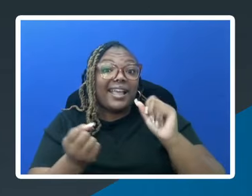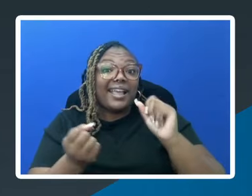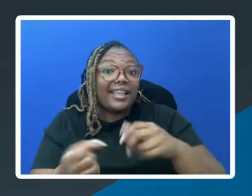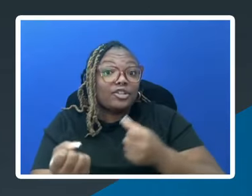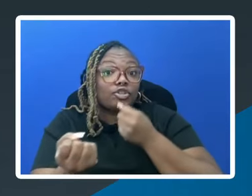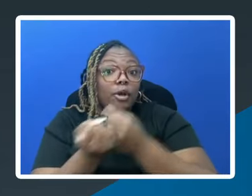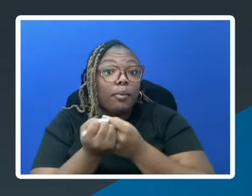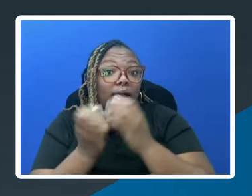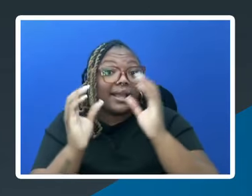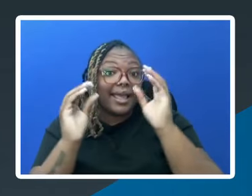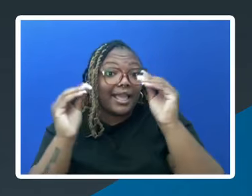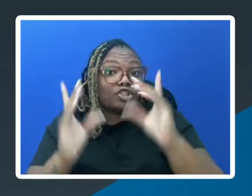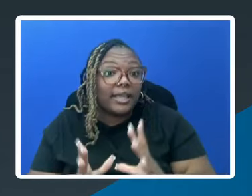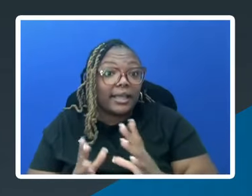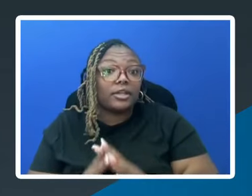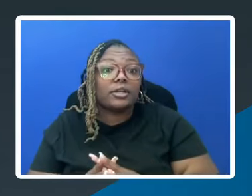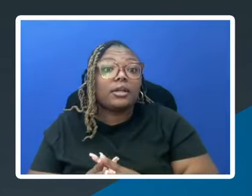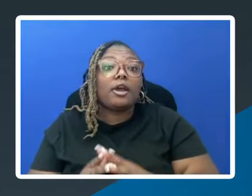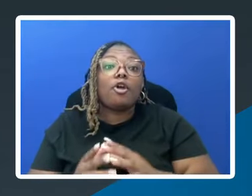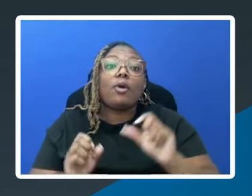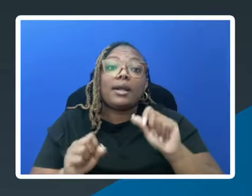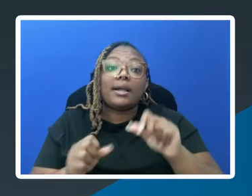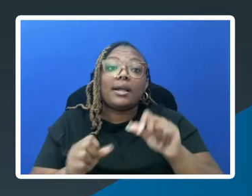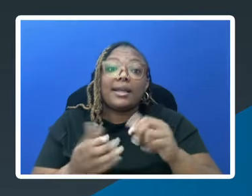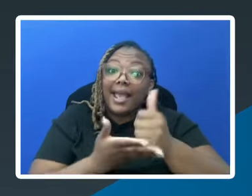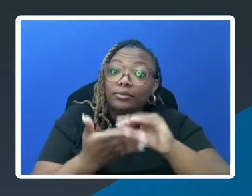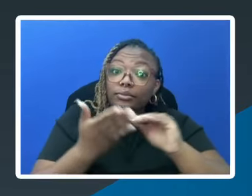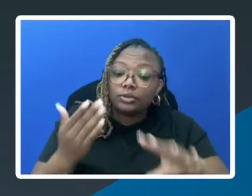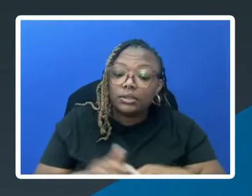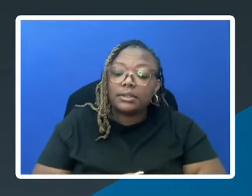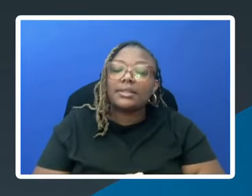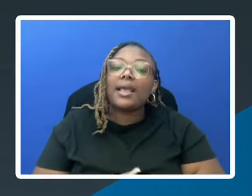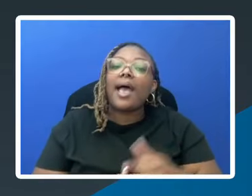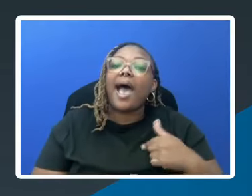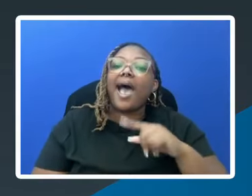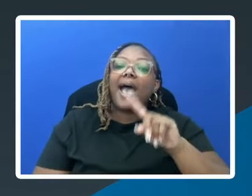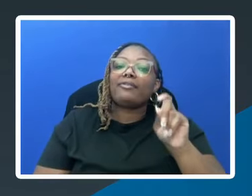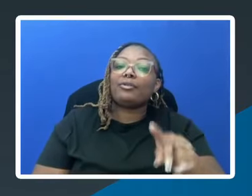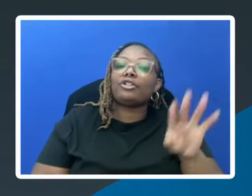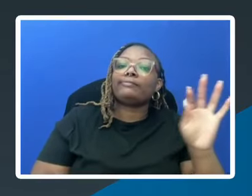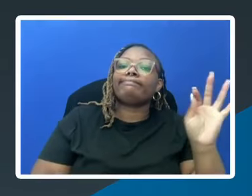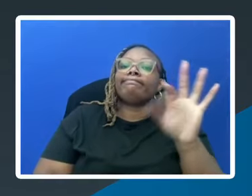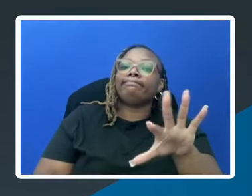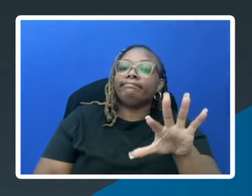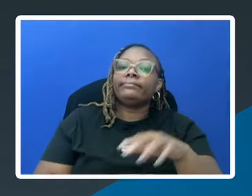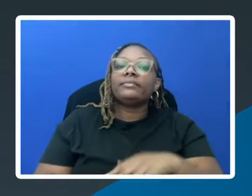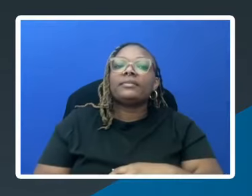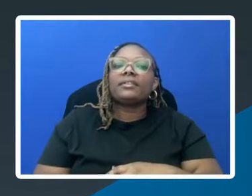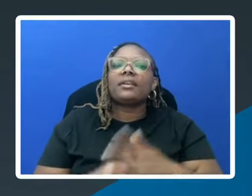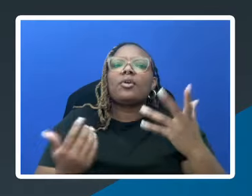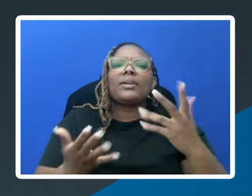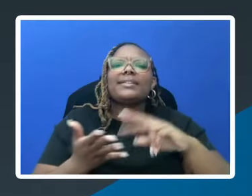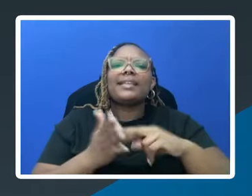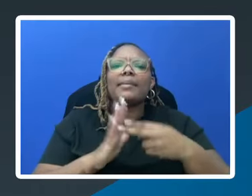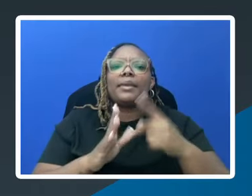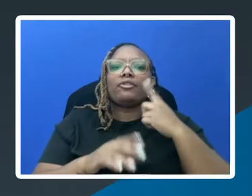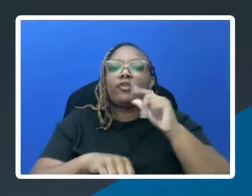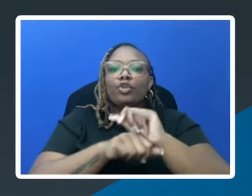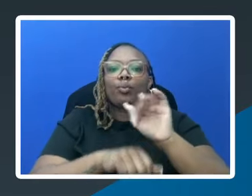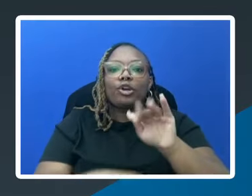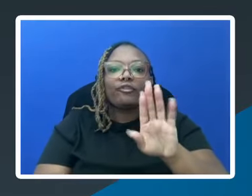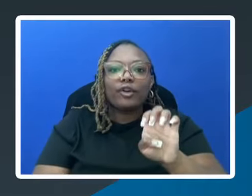a student. Hmm. I want to throw out the question that maybe some of us are thinking about, like, what does that mean for the workforce then? Like,